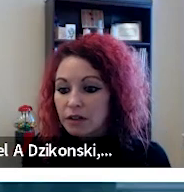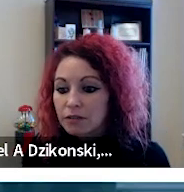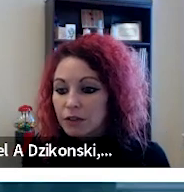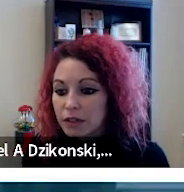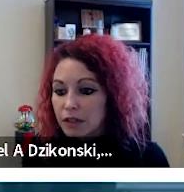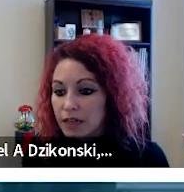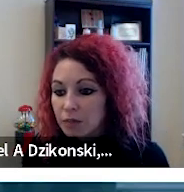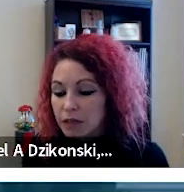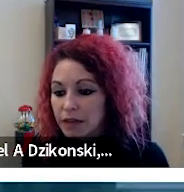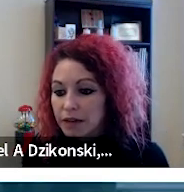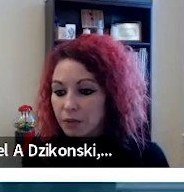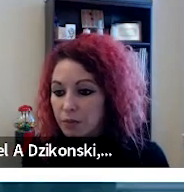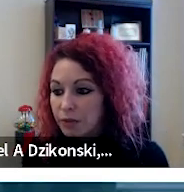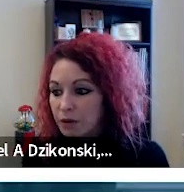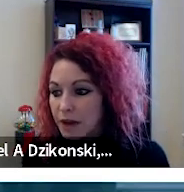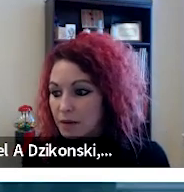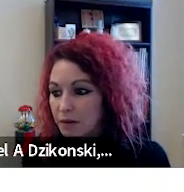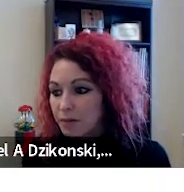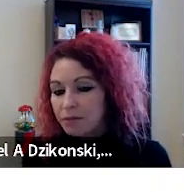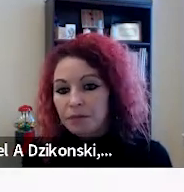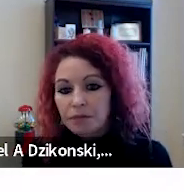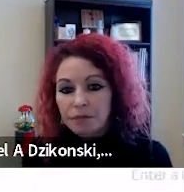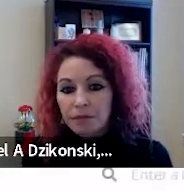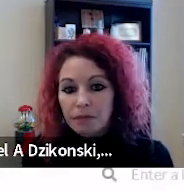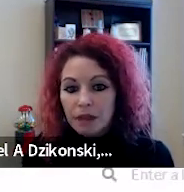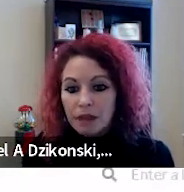click on the Visit the HPI 3.0 map.